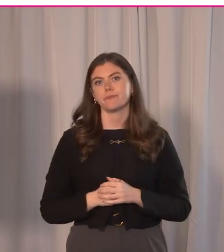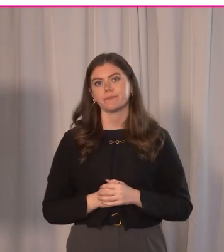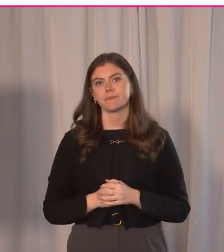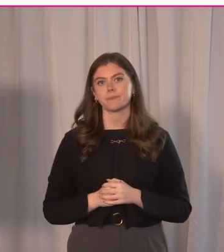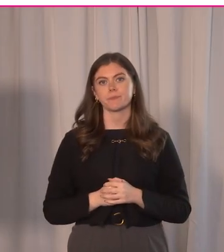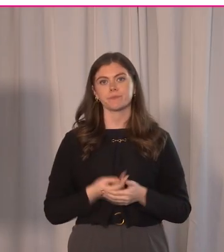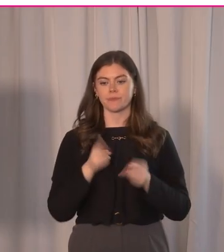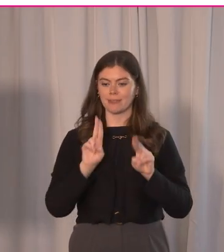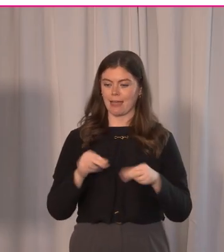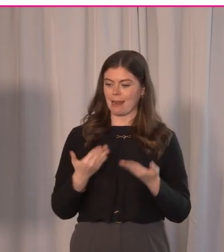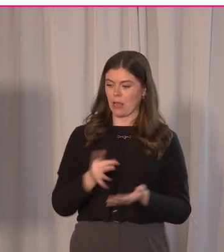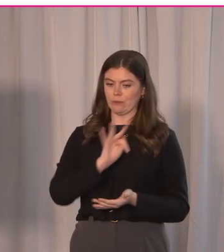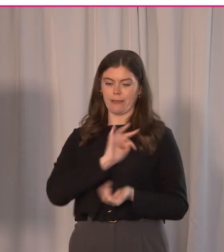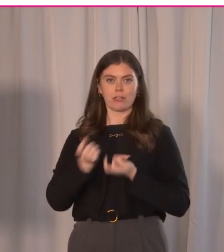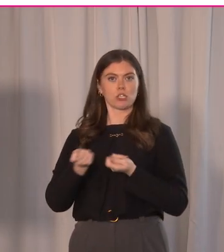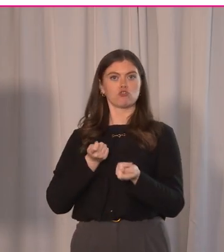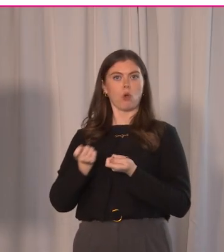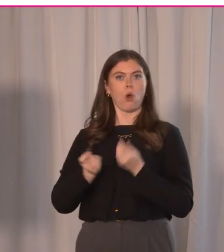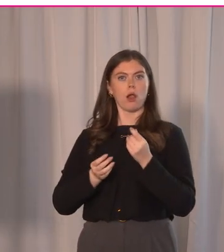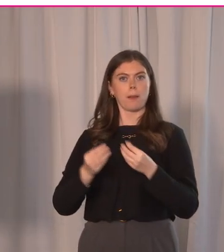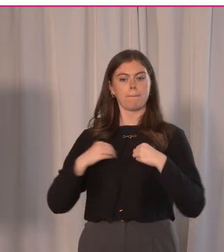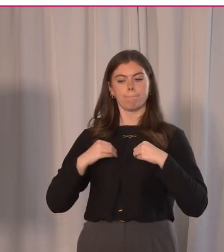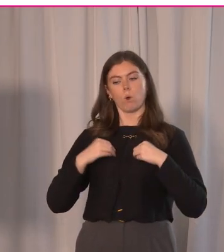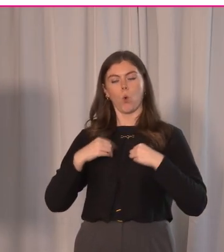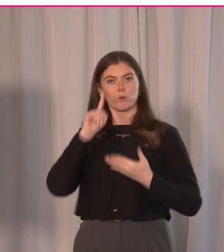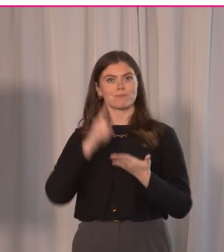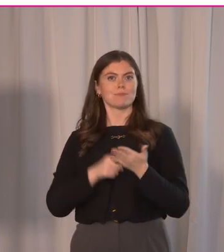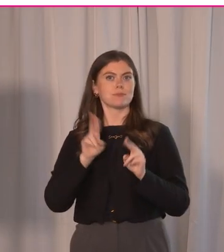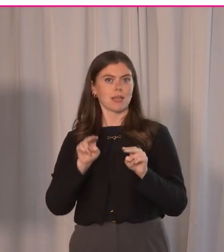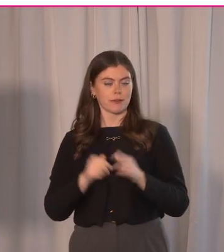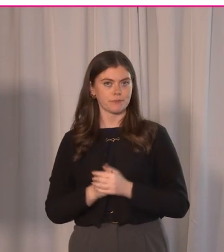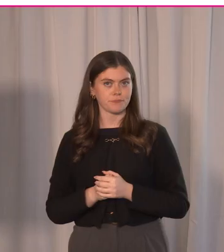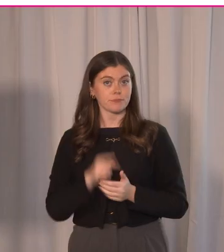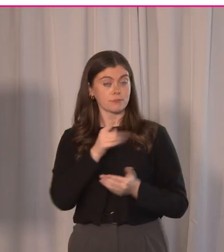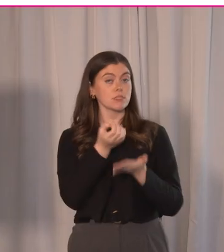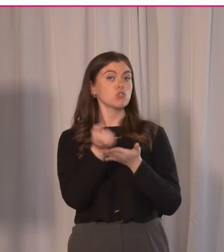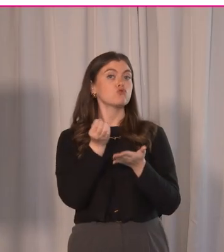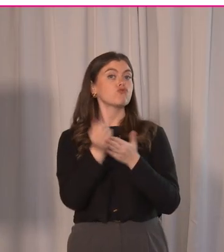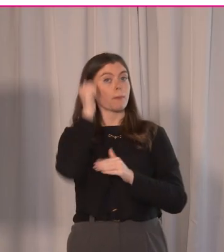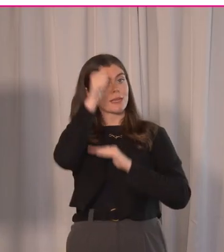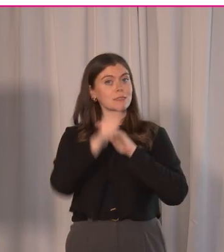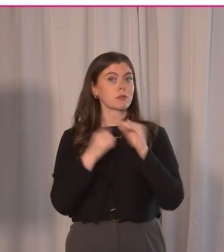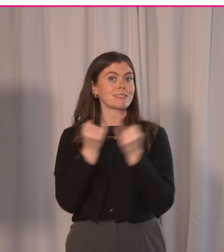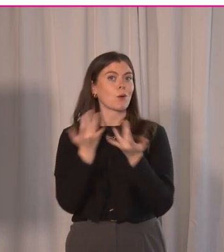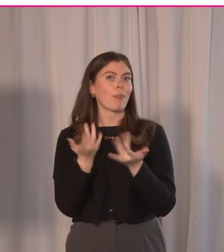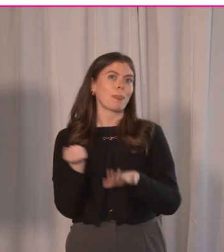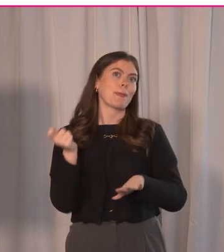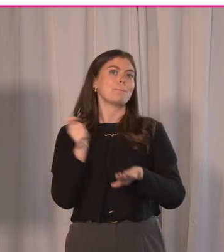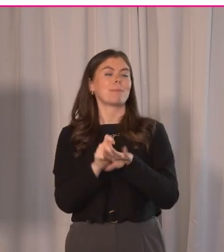She could take control, make all her own decisions, and describe this experience as the